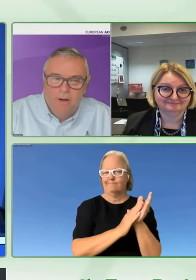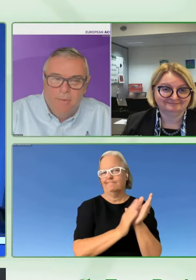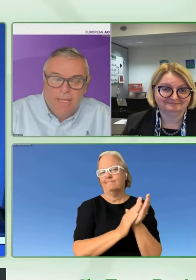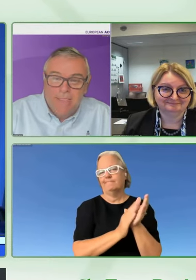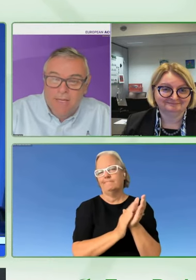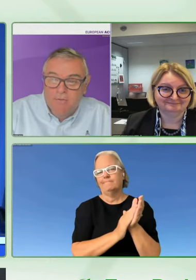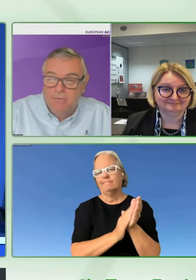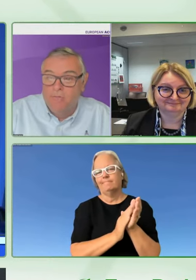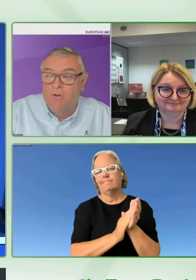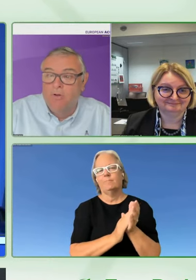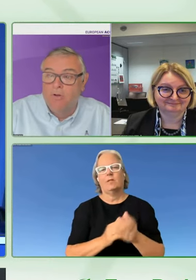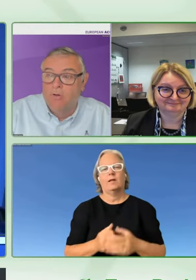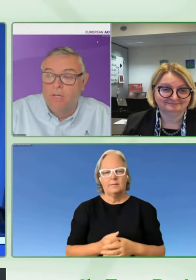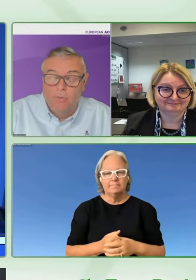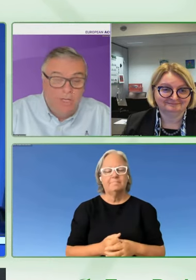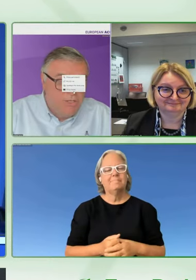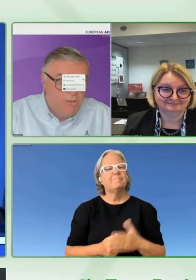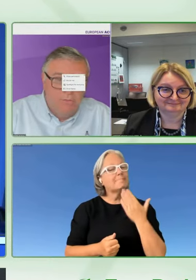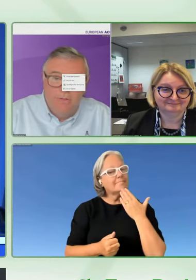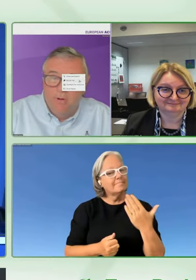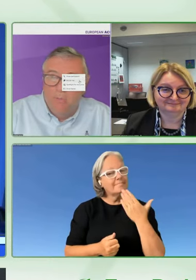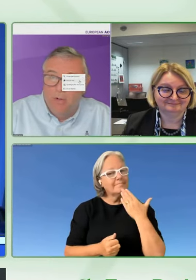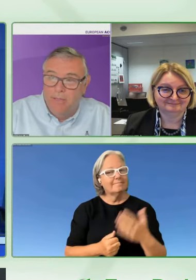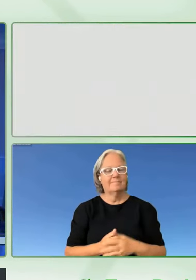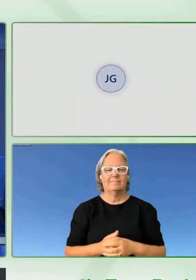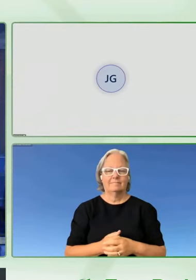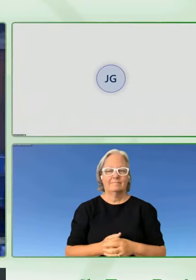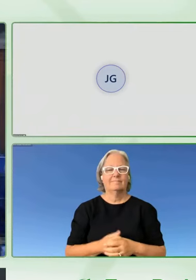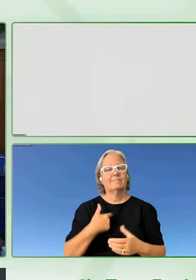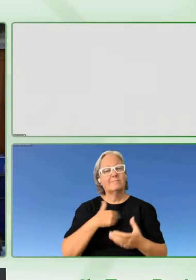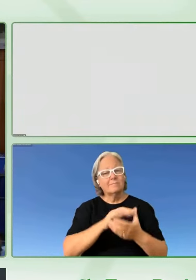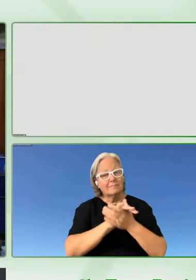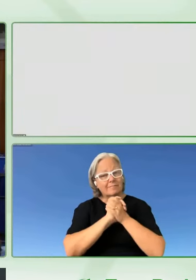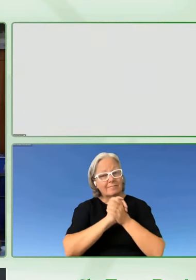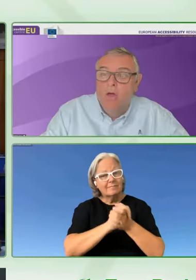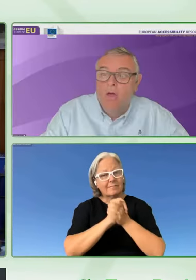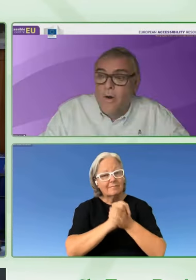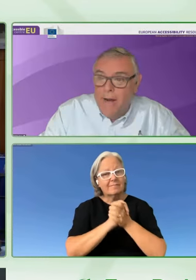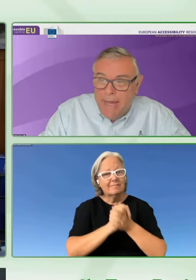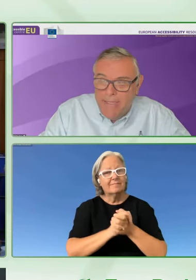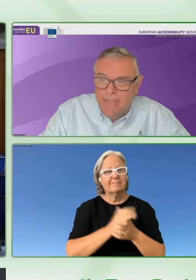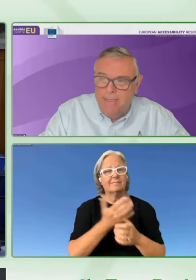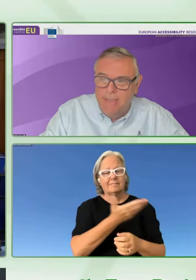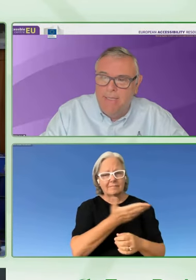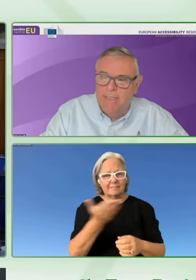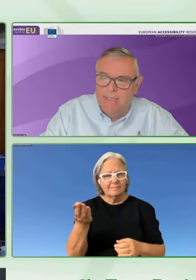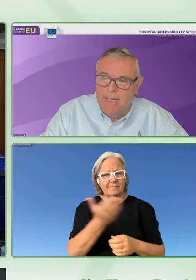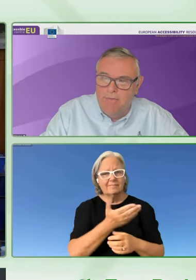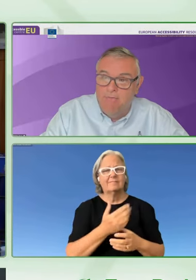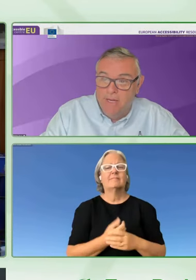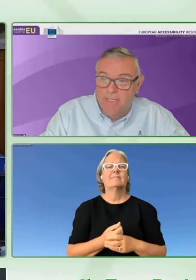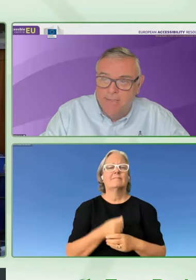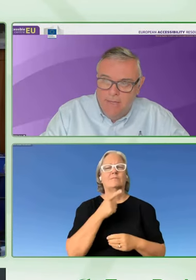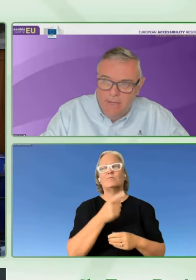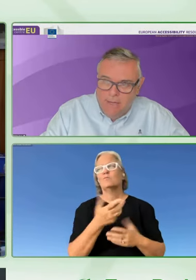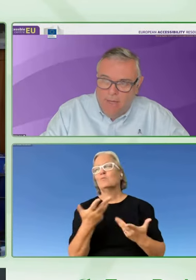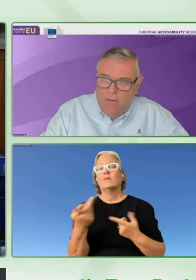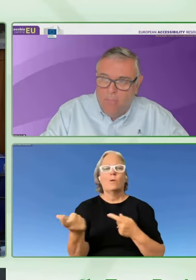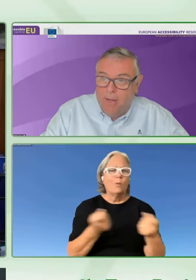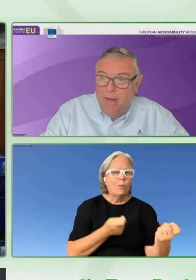Thank you very much. First of all, congratulations to the Fellow Project. Thank you for co-organizing this